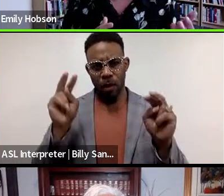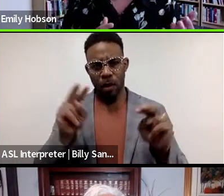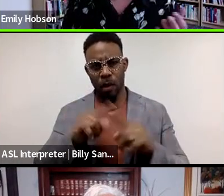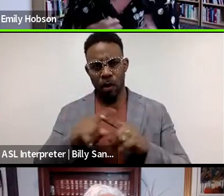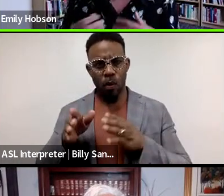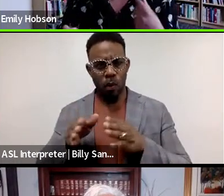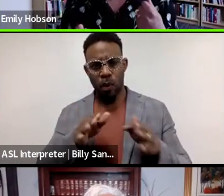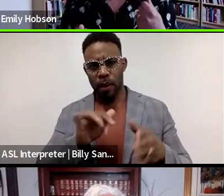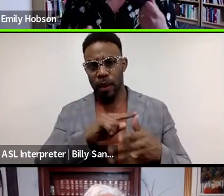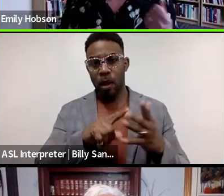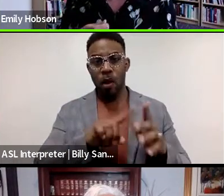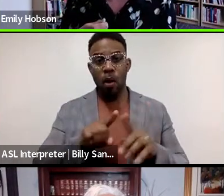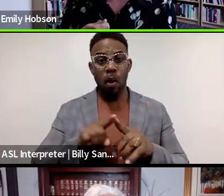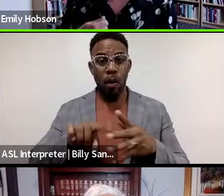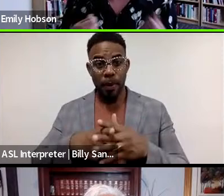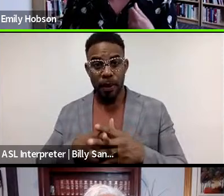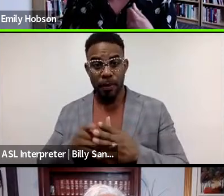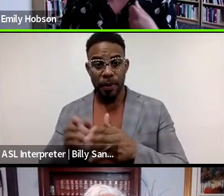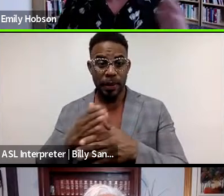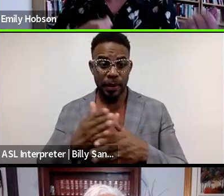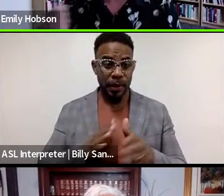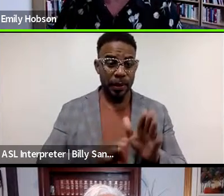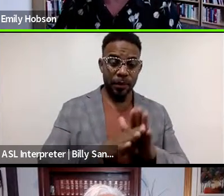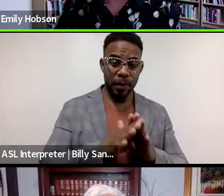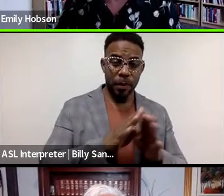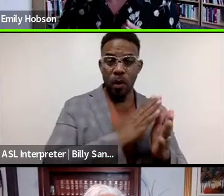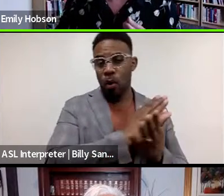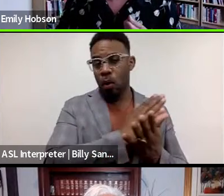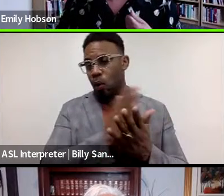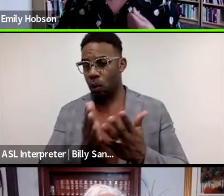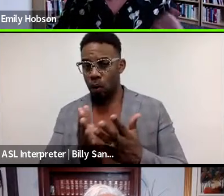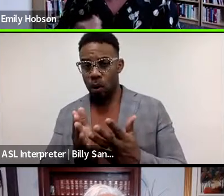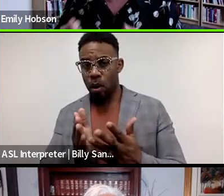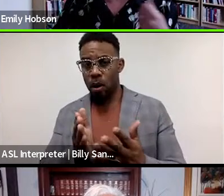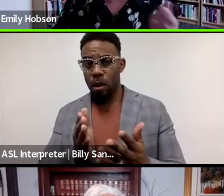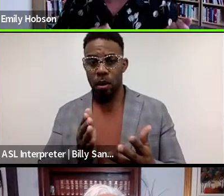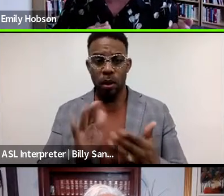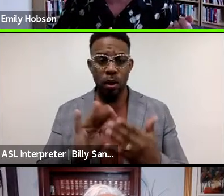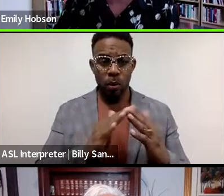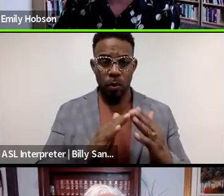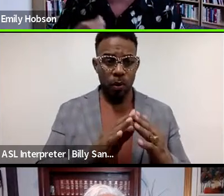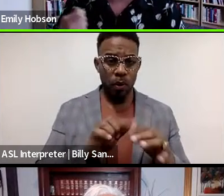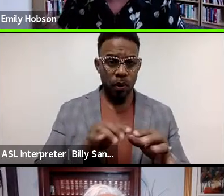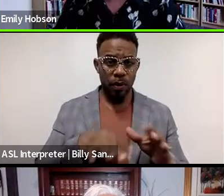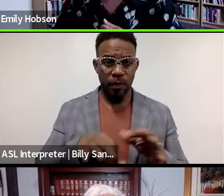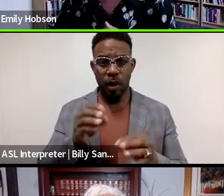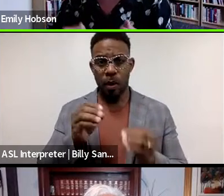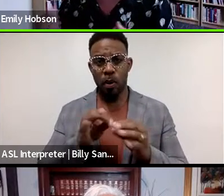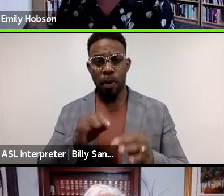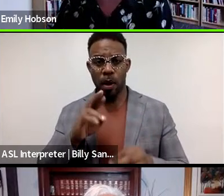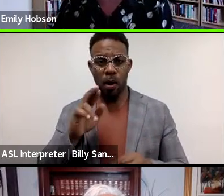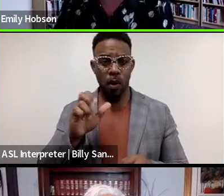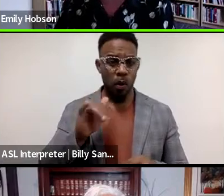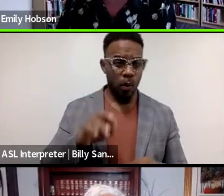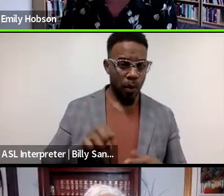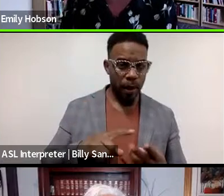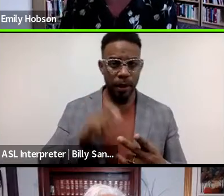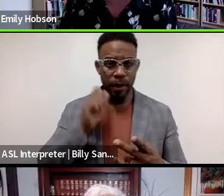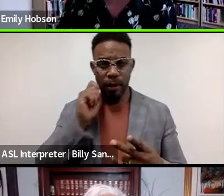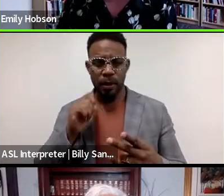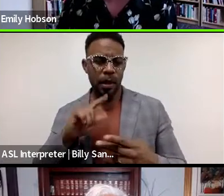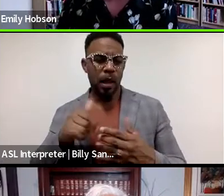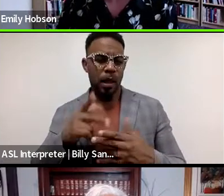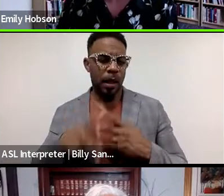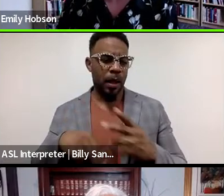ways that those also began to be shared and developed across communities defined more by race or by sexuality or other kinds of